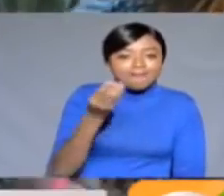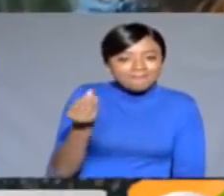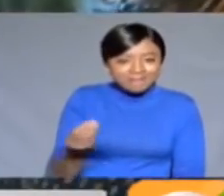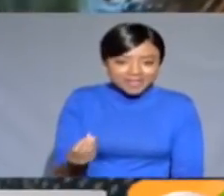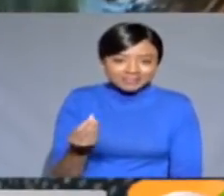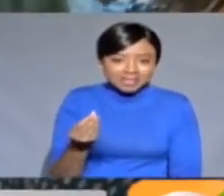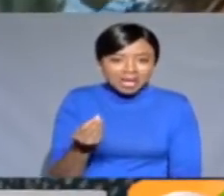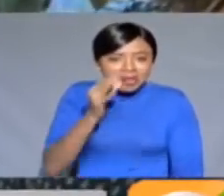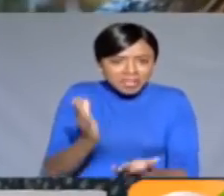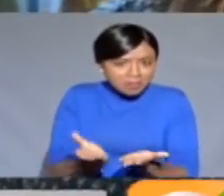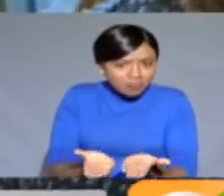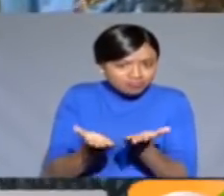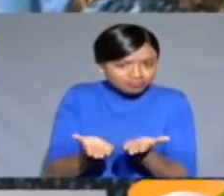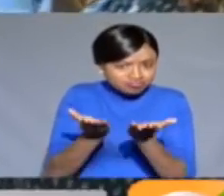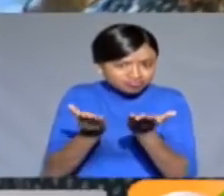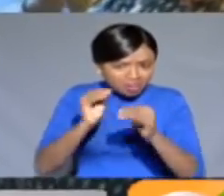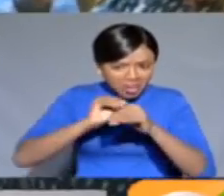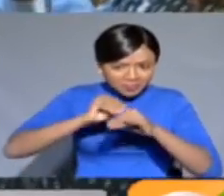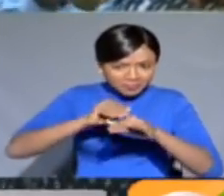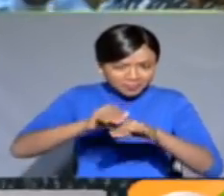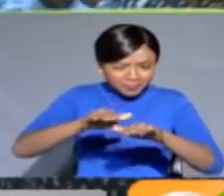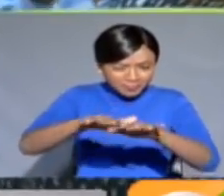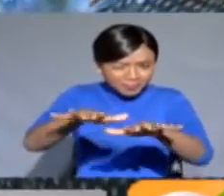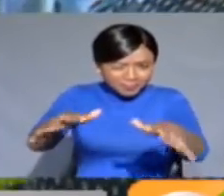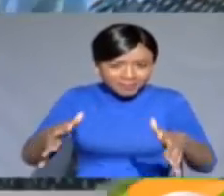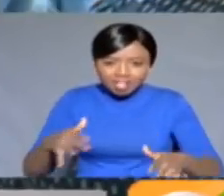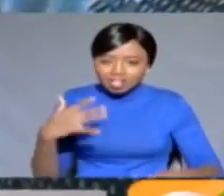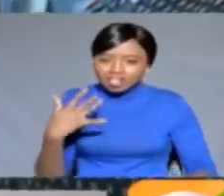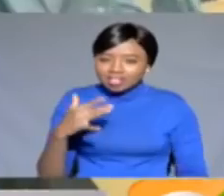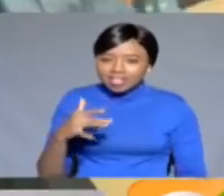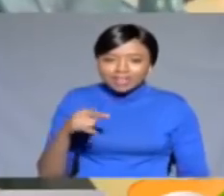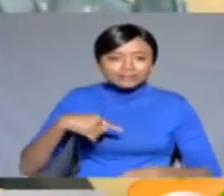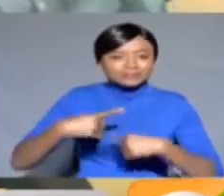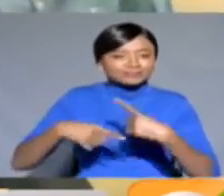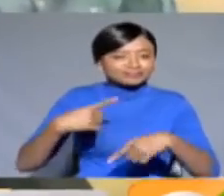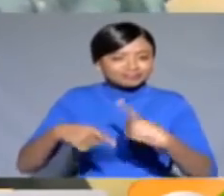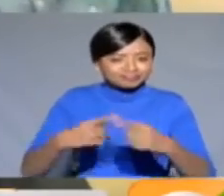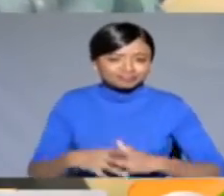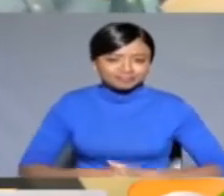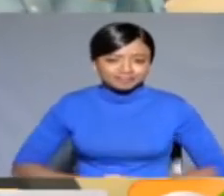and bounds, becoming the company's largest revenue earner to date.